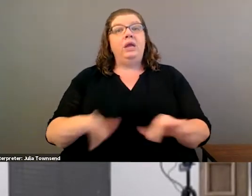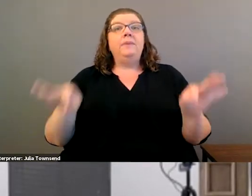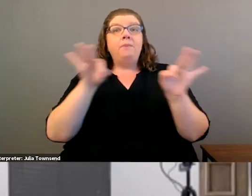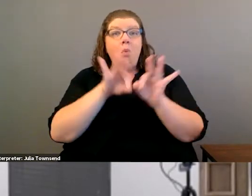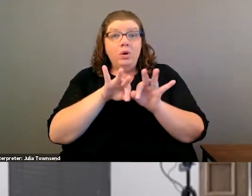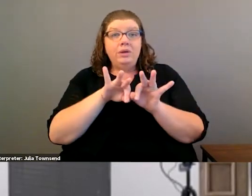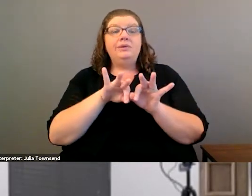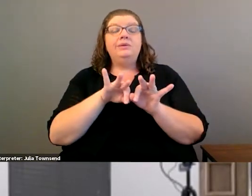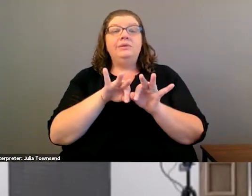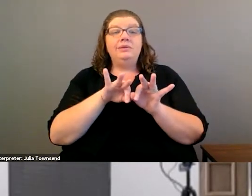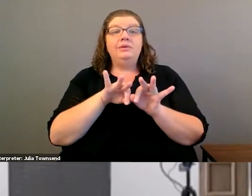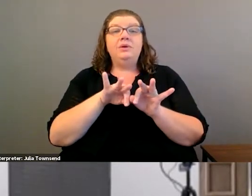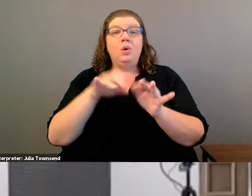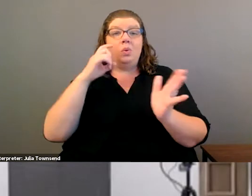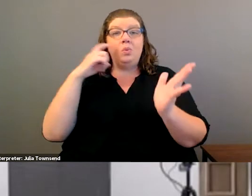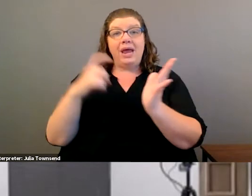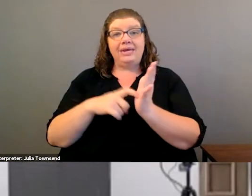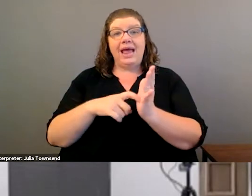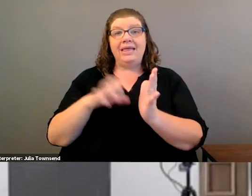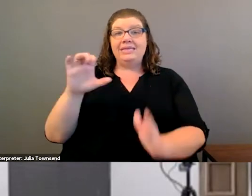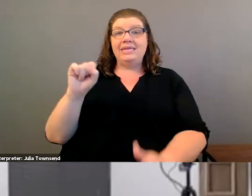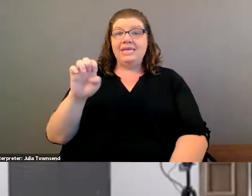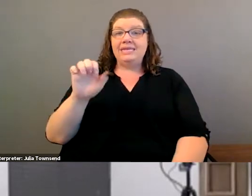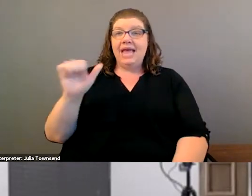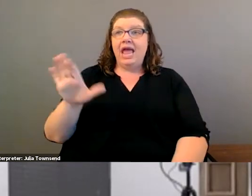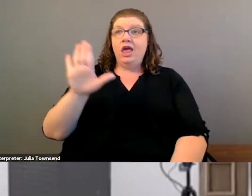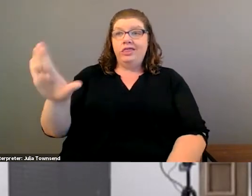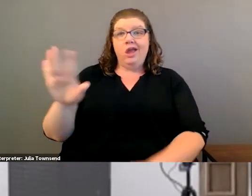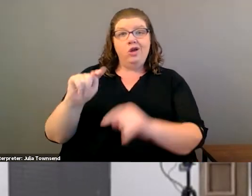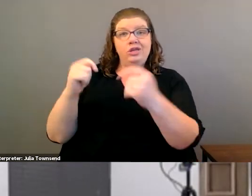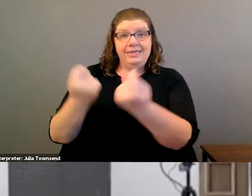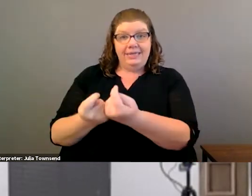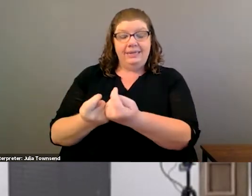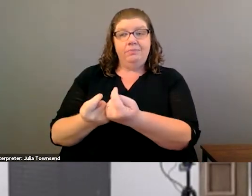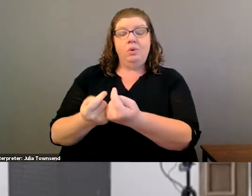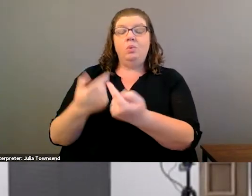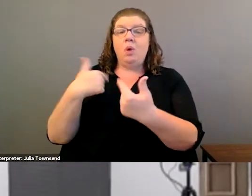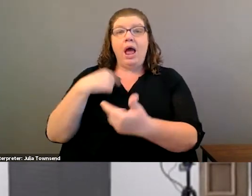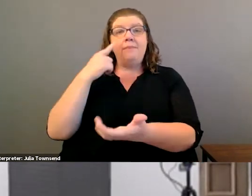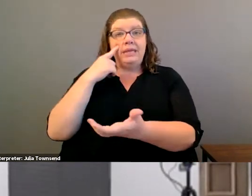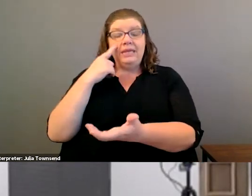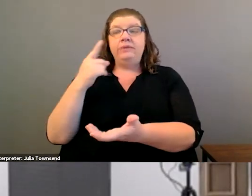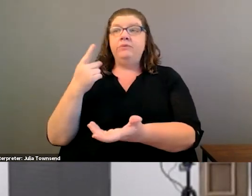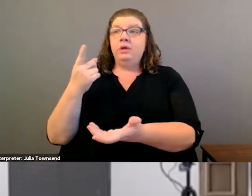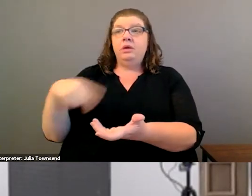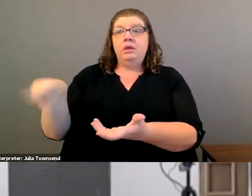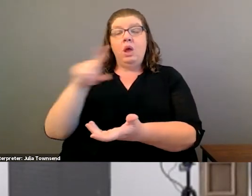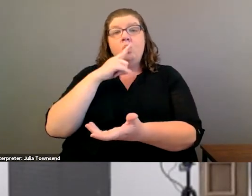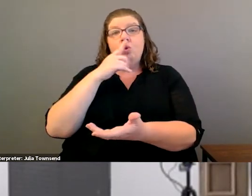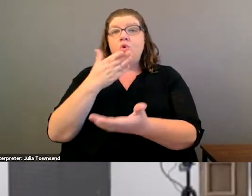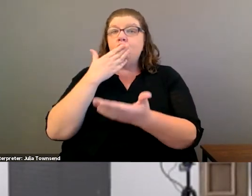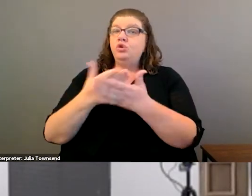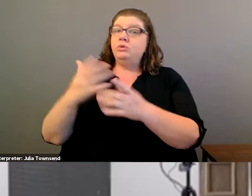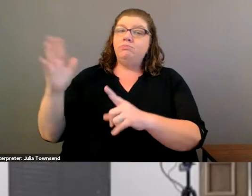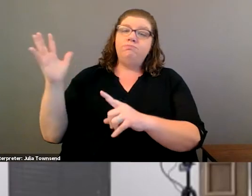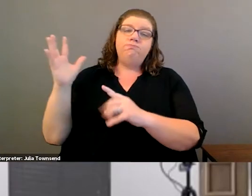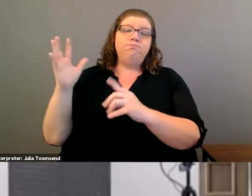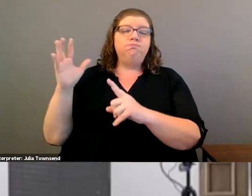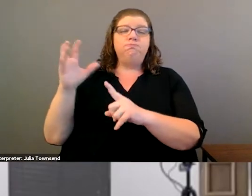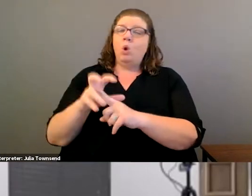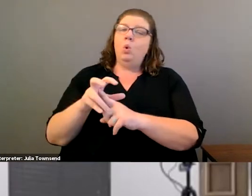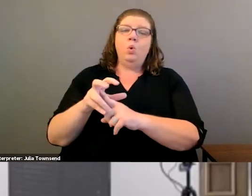also recognize the CSEA team, who I believe was, they put together a stellar negotiation